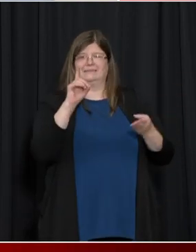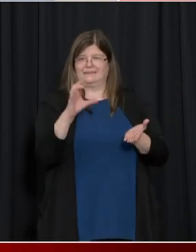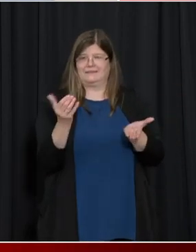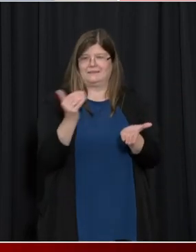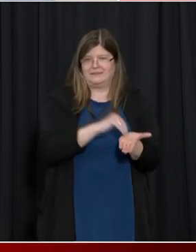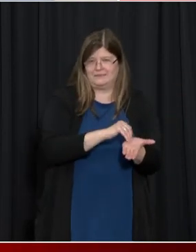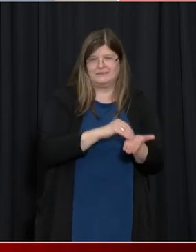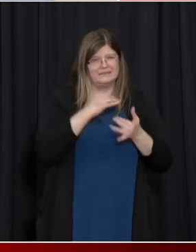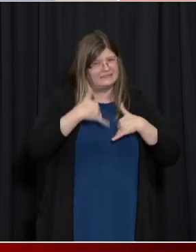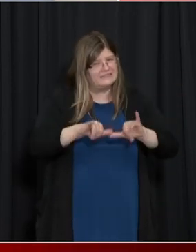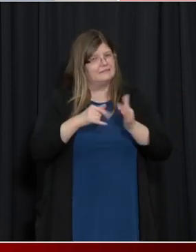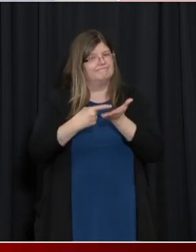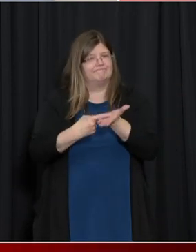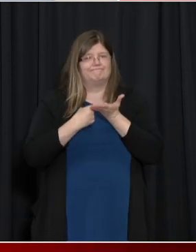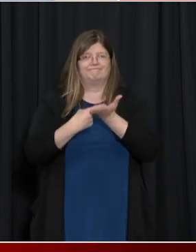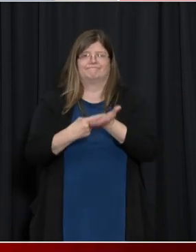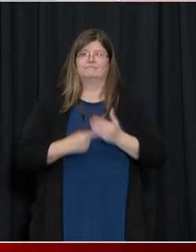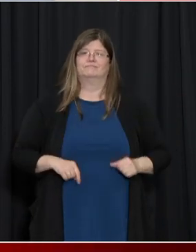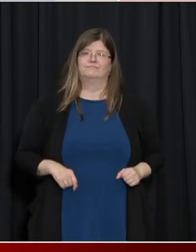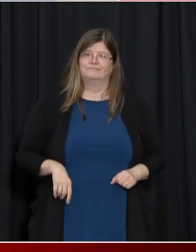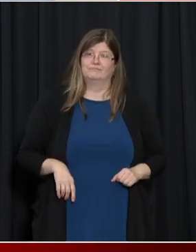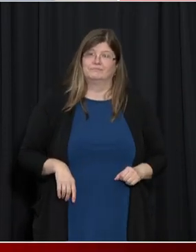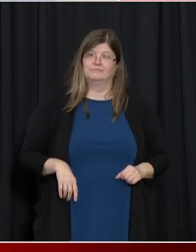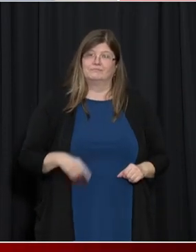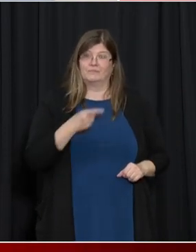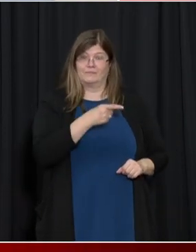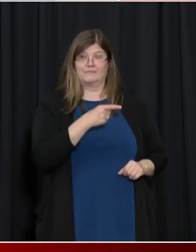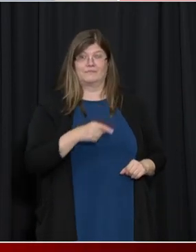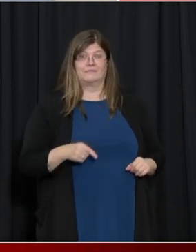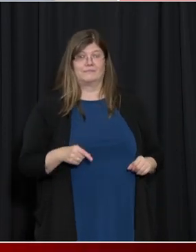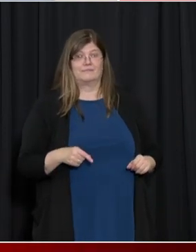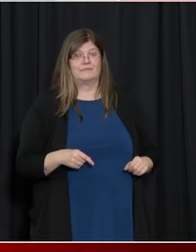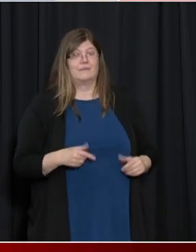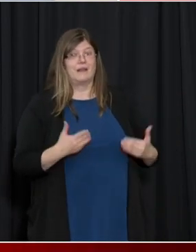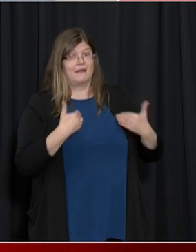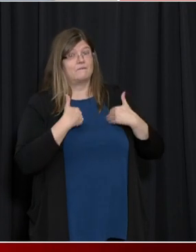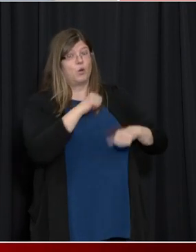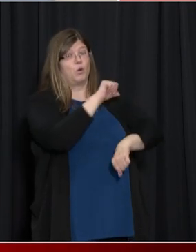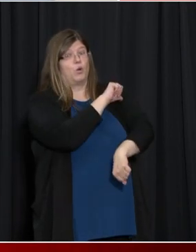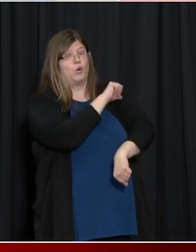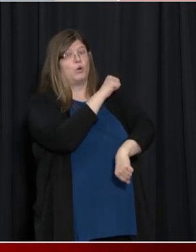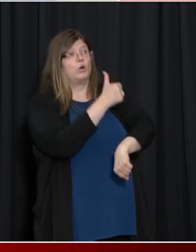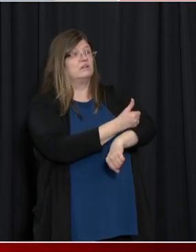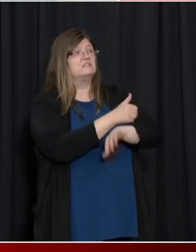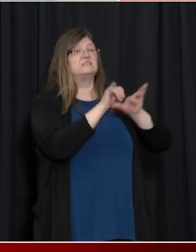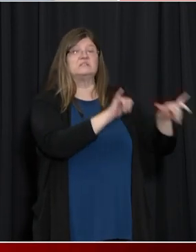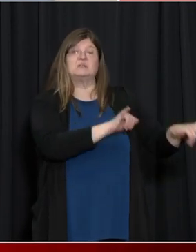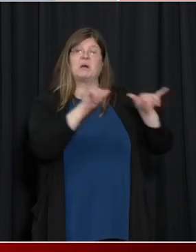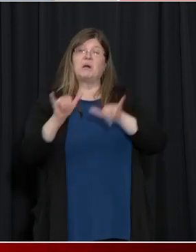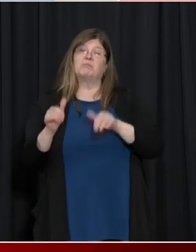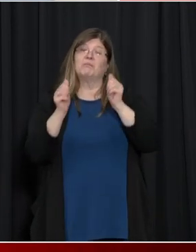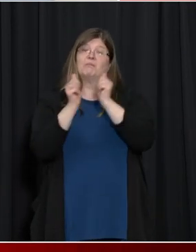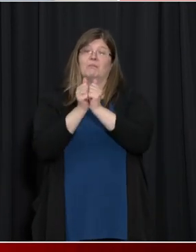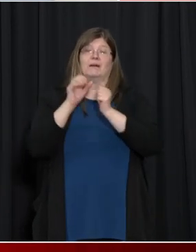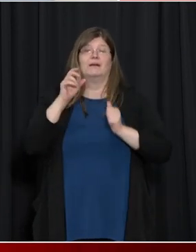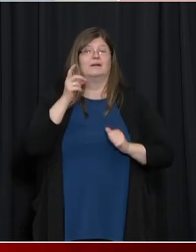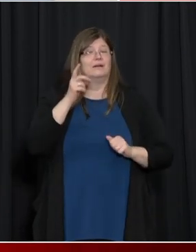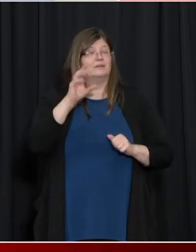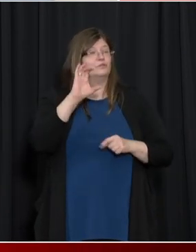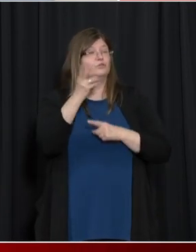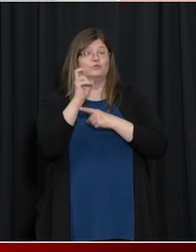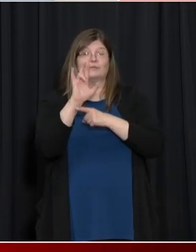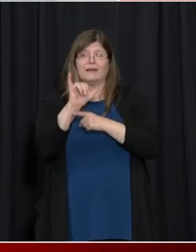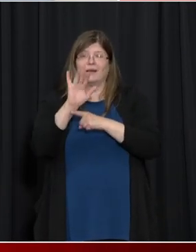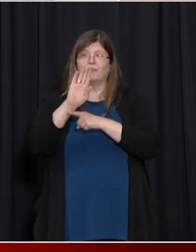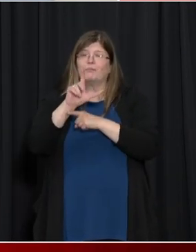Question, do you have the authority to do something like you did at the Cherry Blossoms, close the roads around them to discourage people from coming in